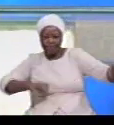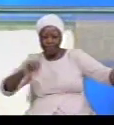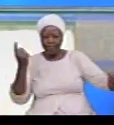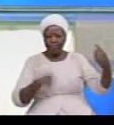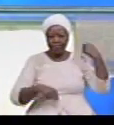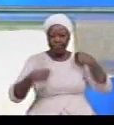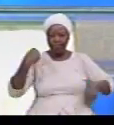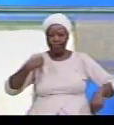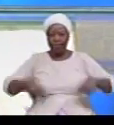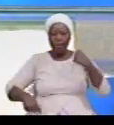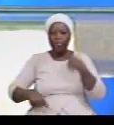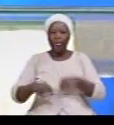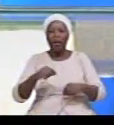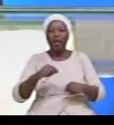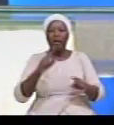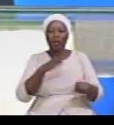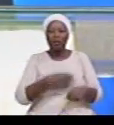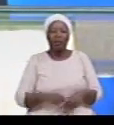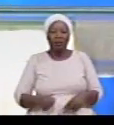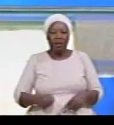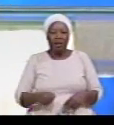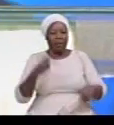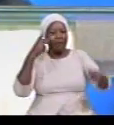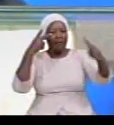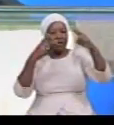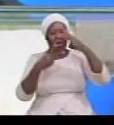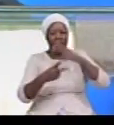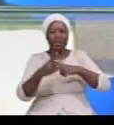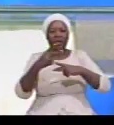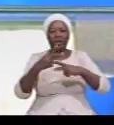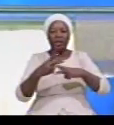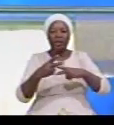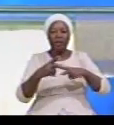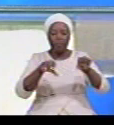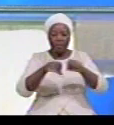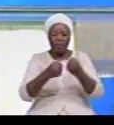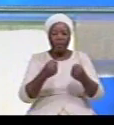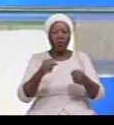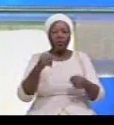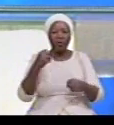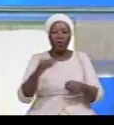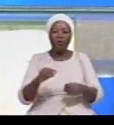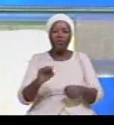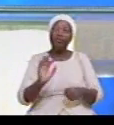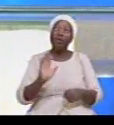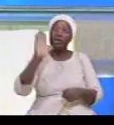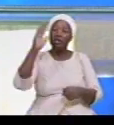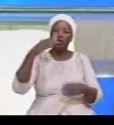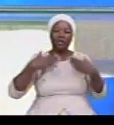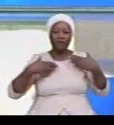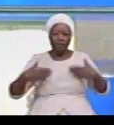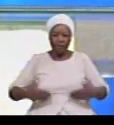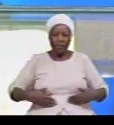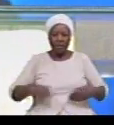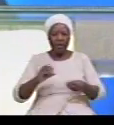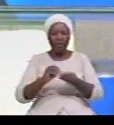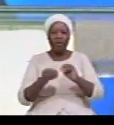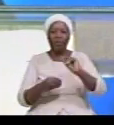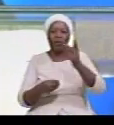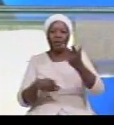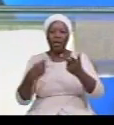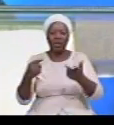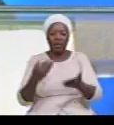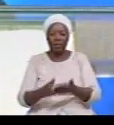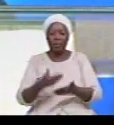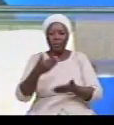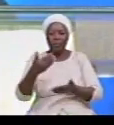predicted breaking of his body. Number three, the purchased blessings through